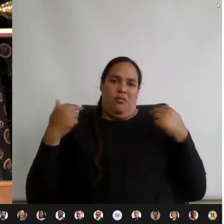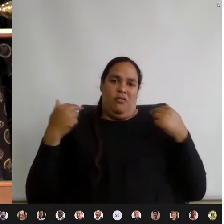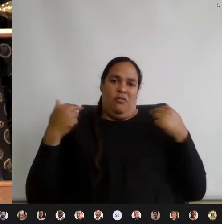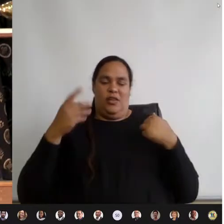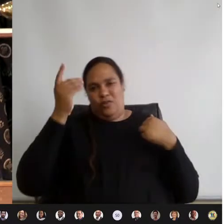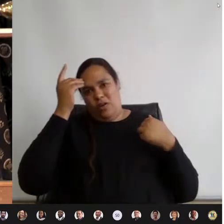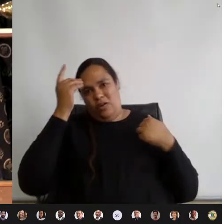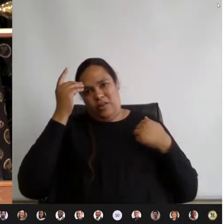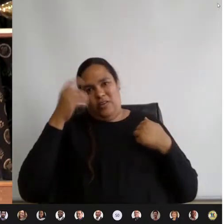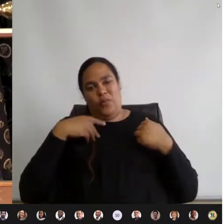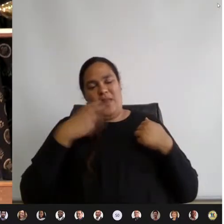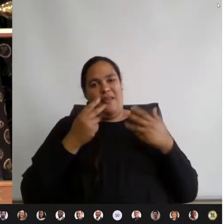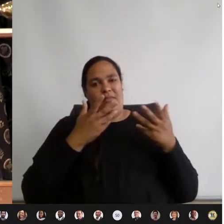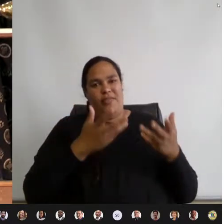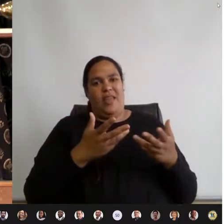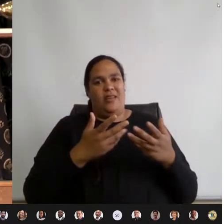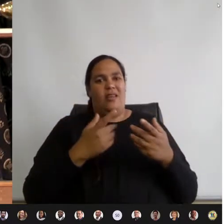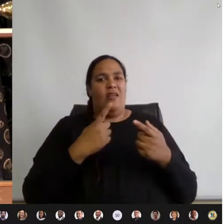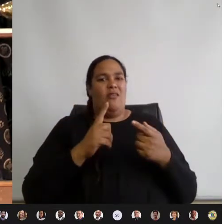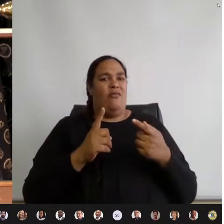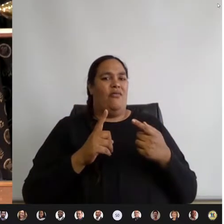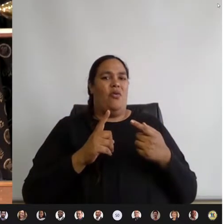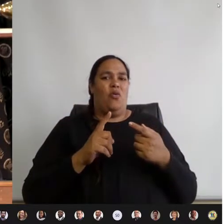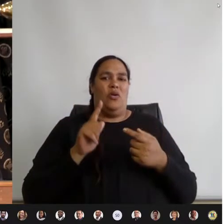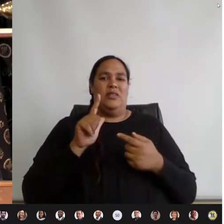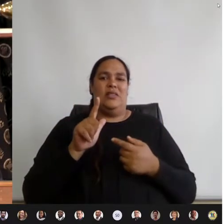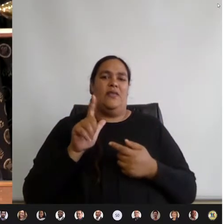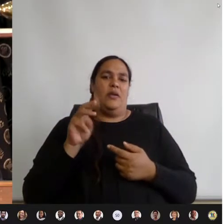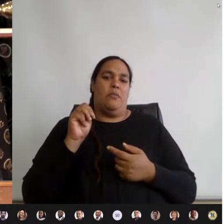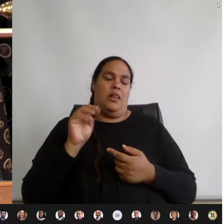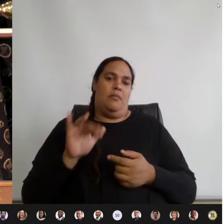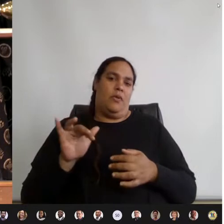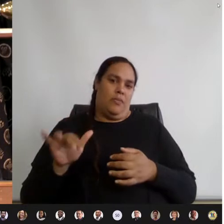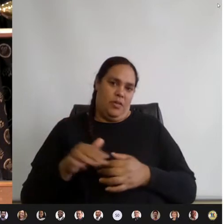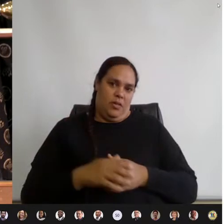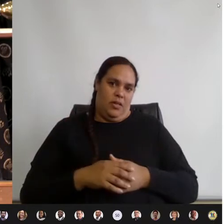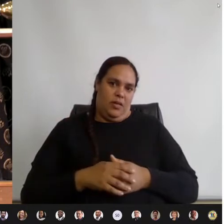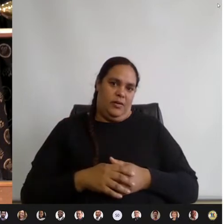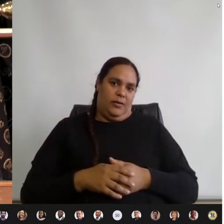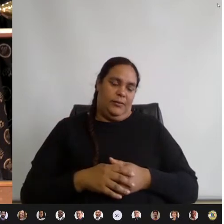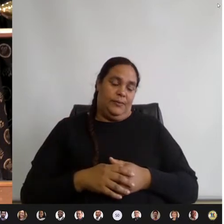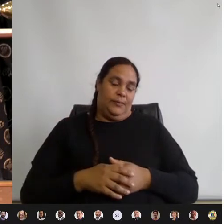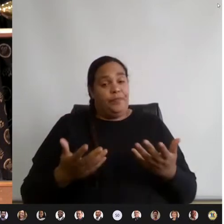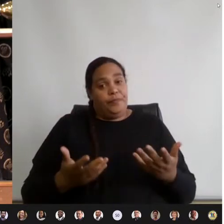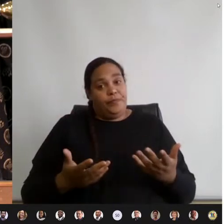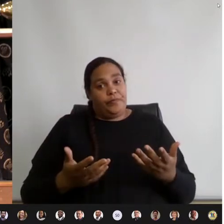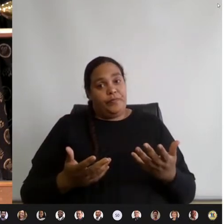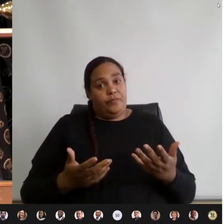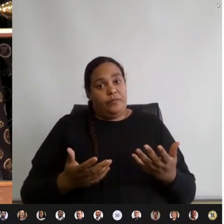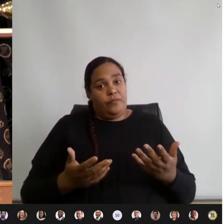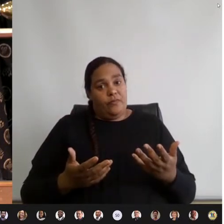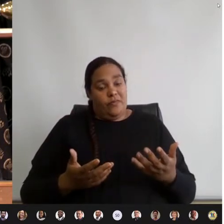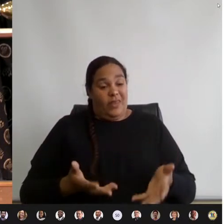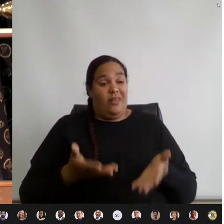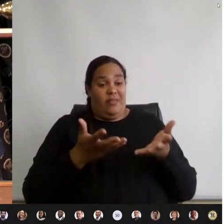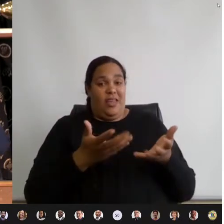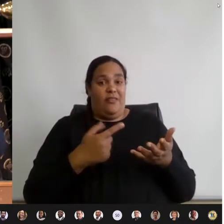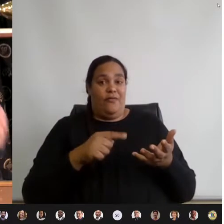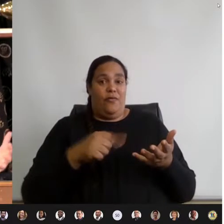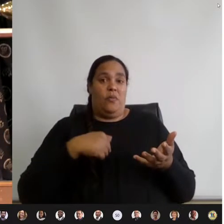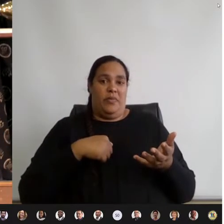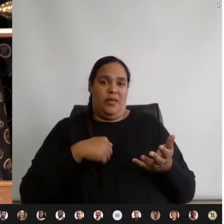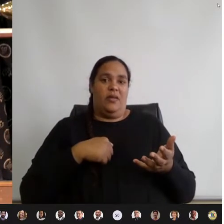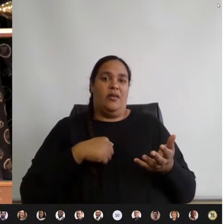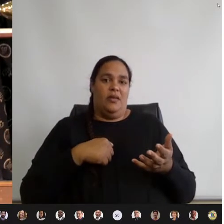to start for nearly 7 million people. And quite frankly, that, for me, is